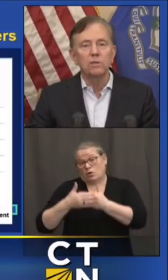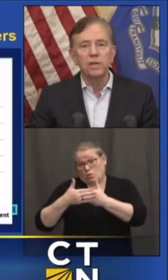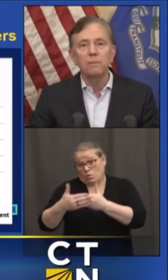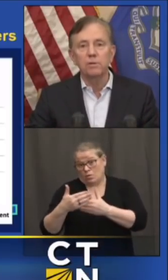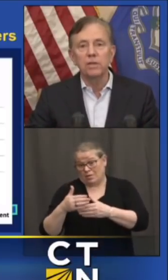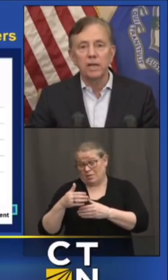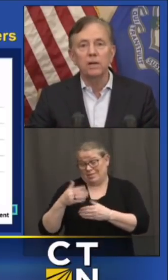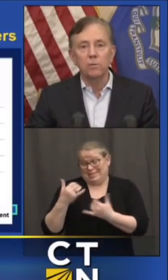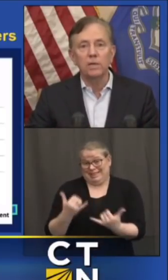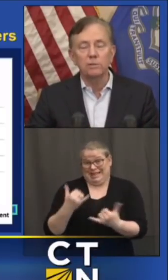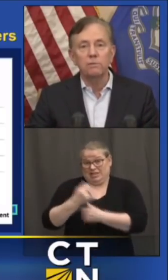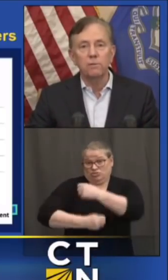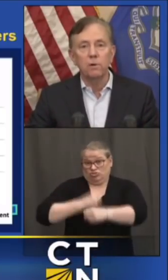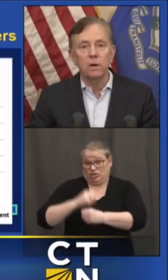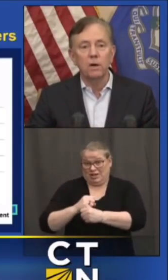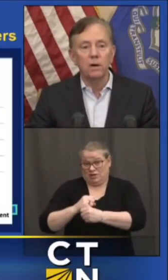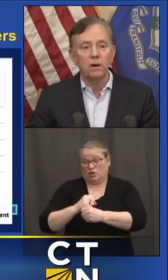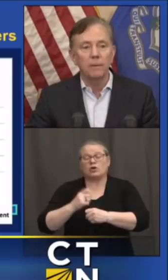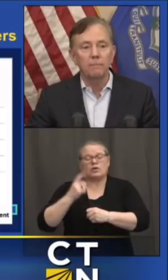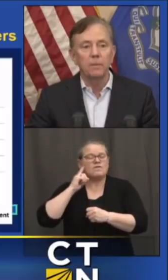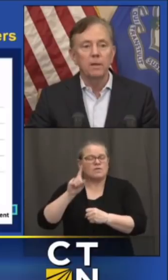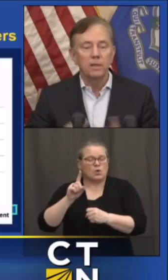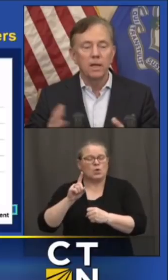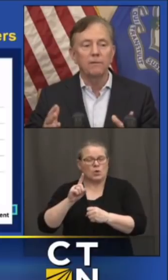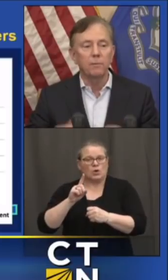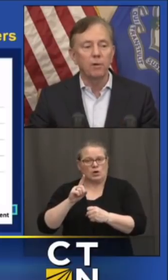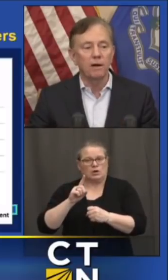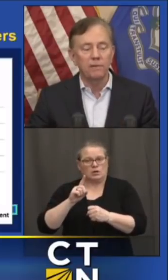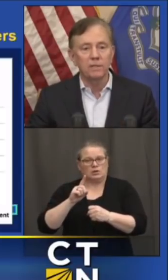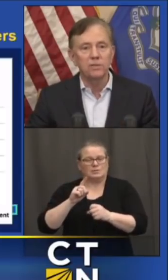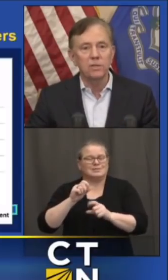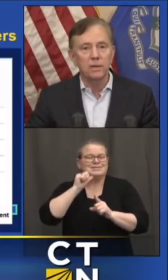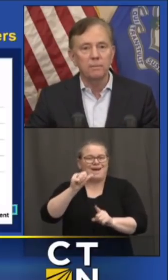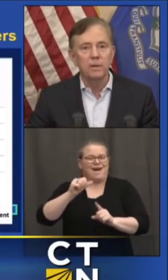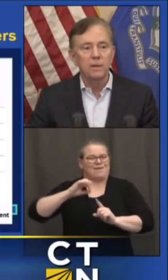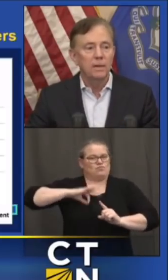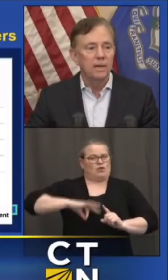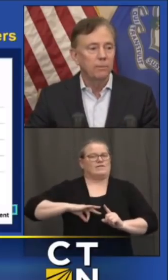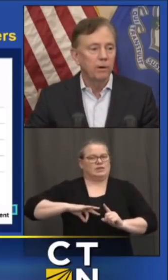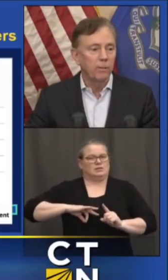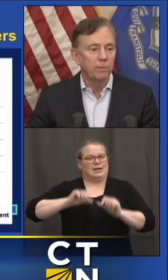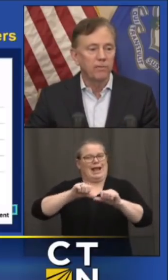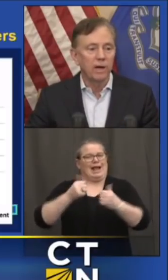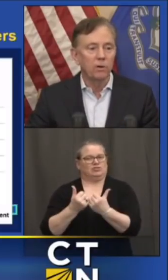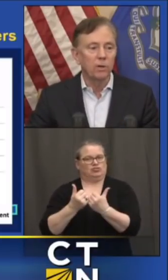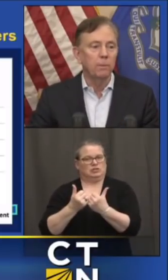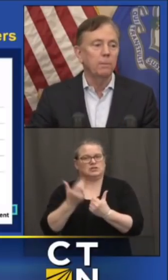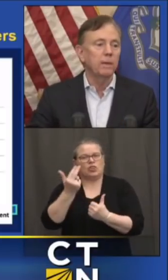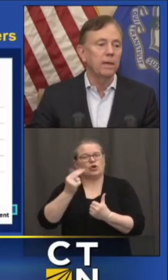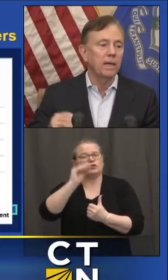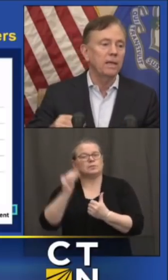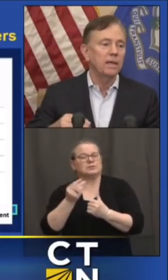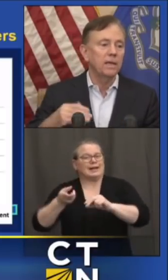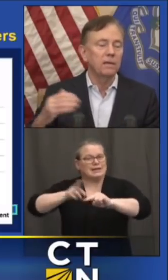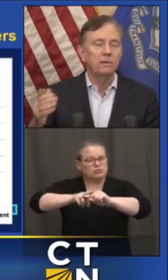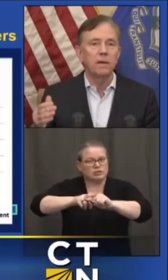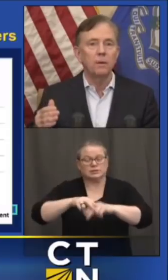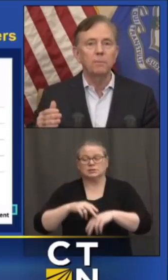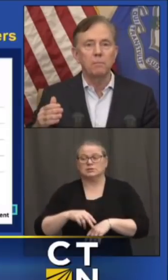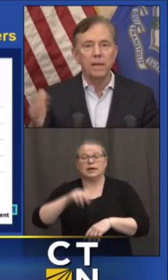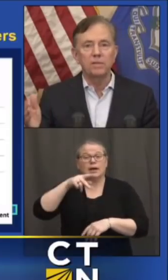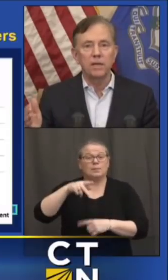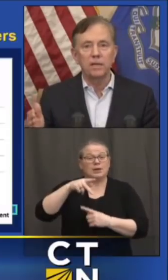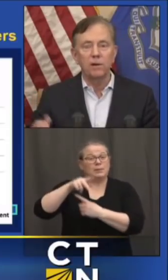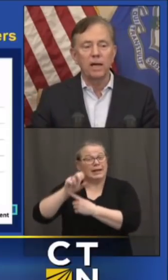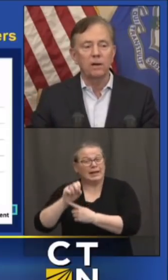had a 13% increase for our not-for-profits. And we were able to provide all the PPE they needed,